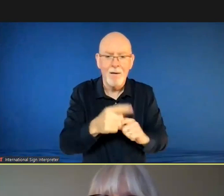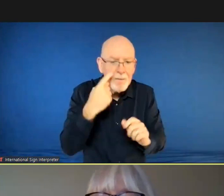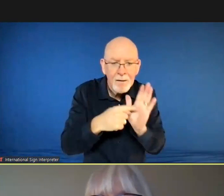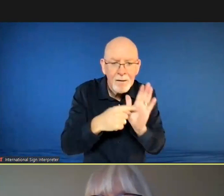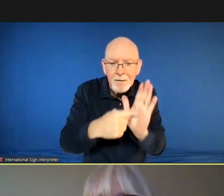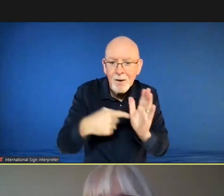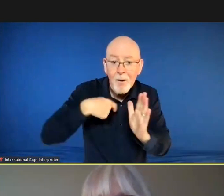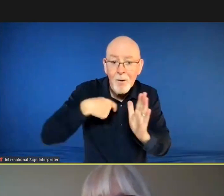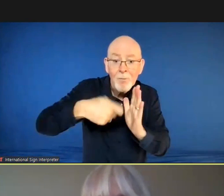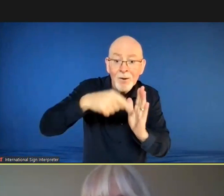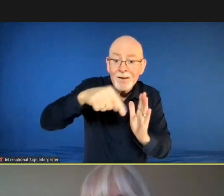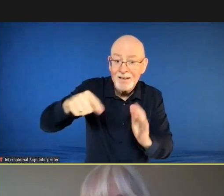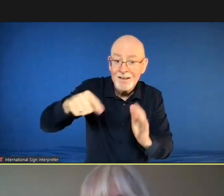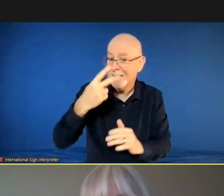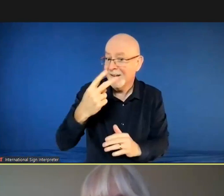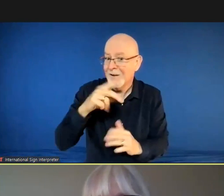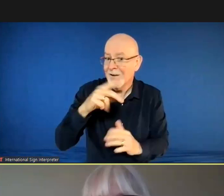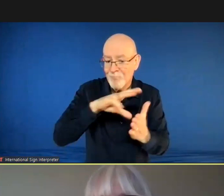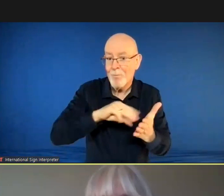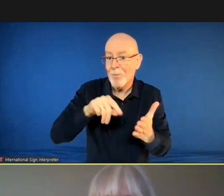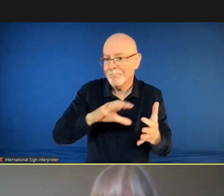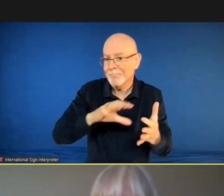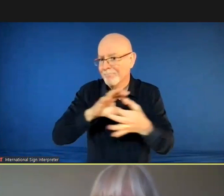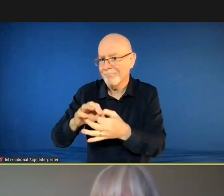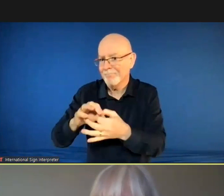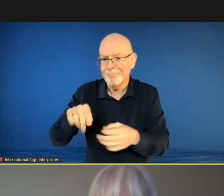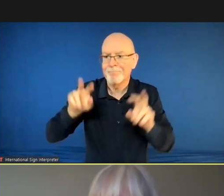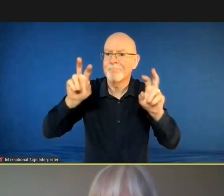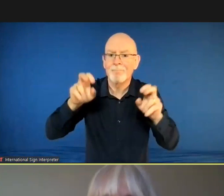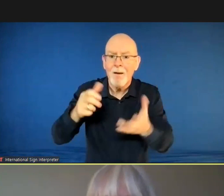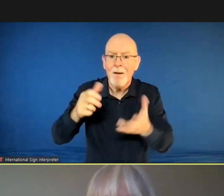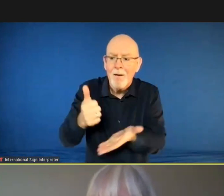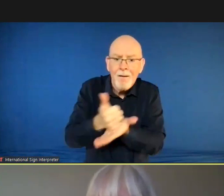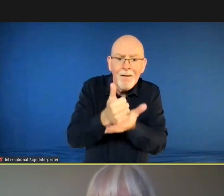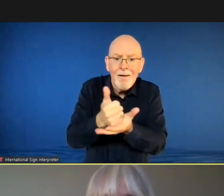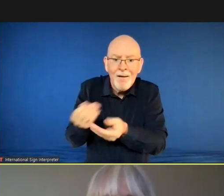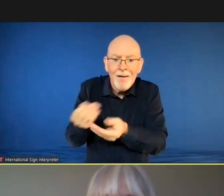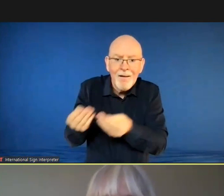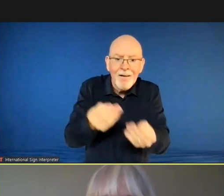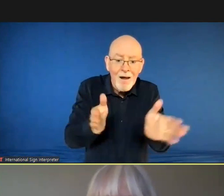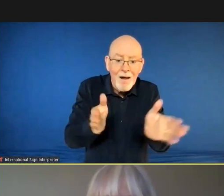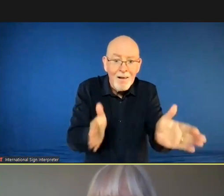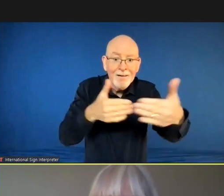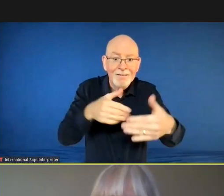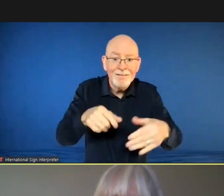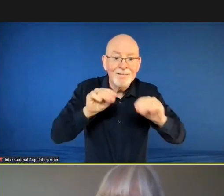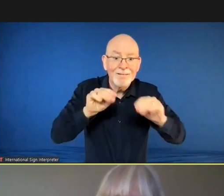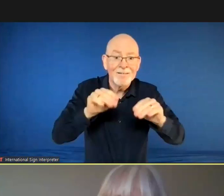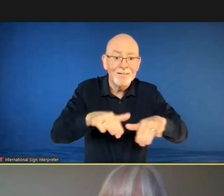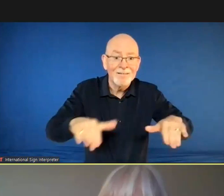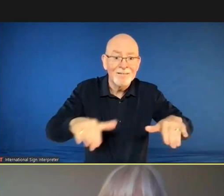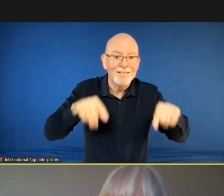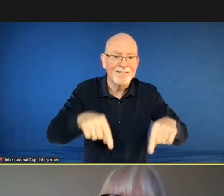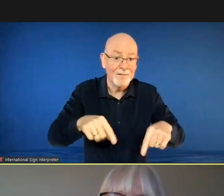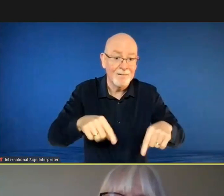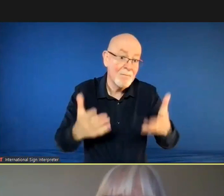introducing additional help in the classroom. So, for example, a deaf teacher working alongside a hearing teacher in the classroom to